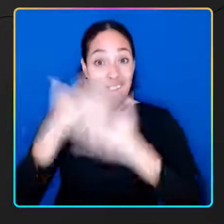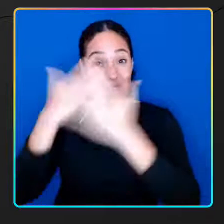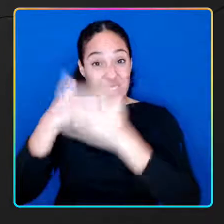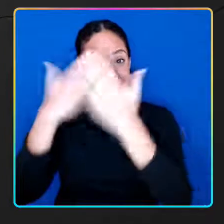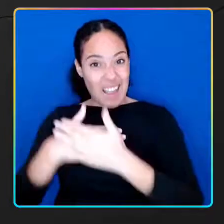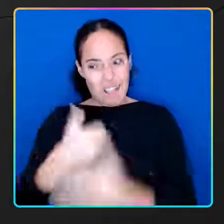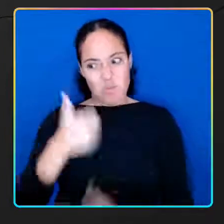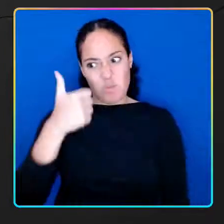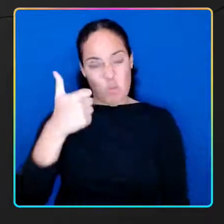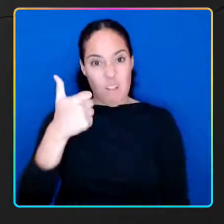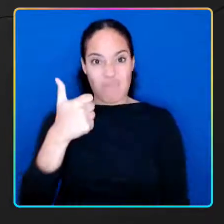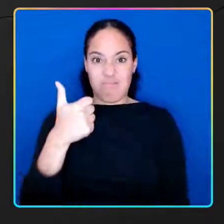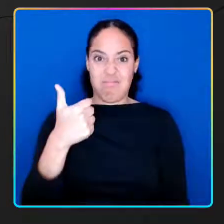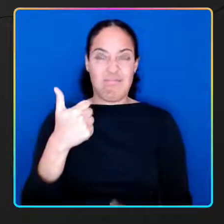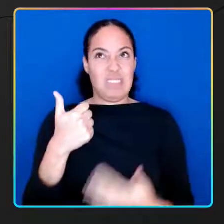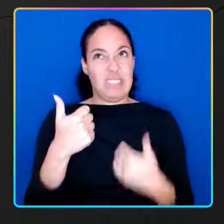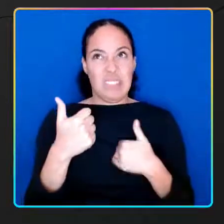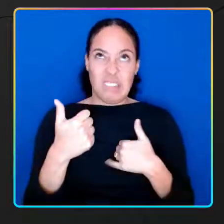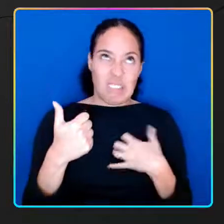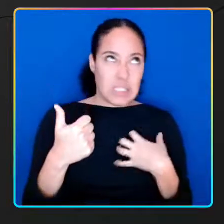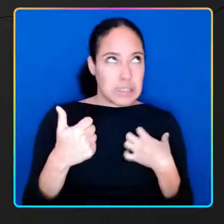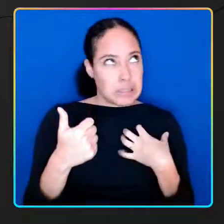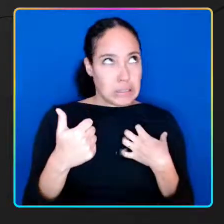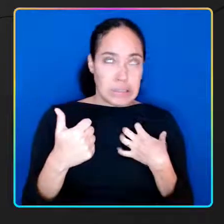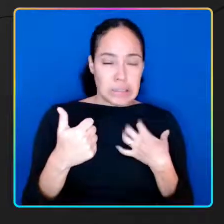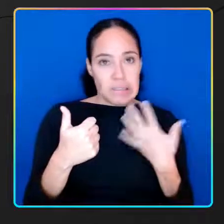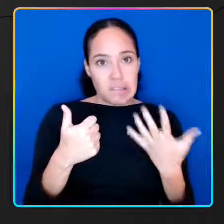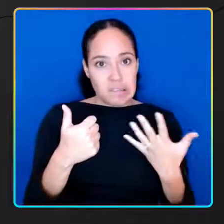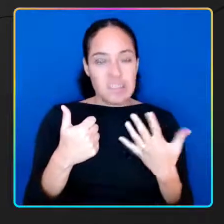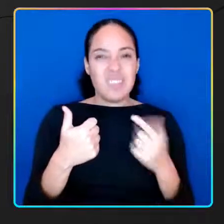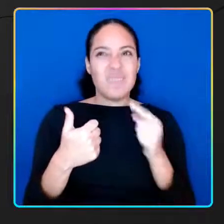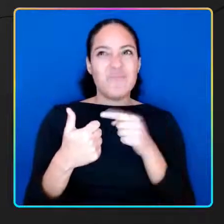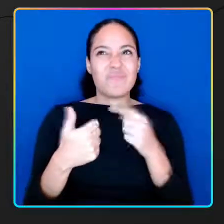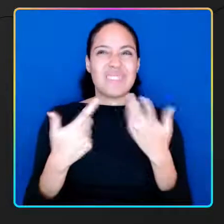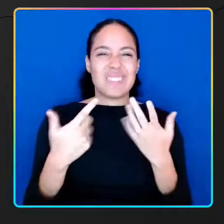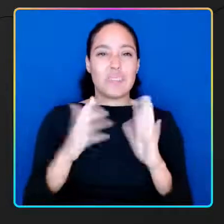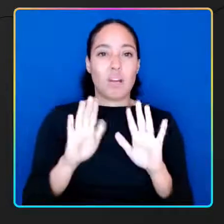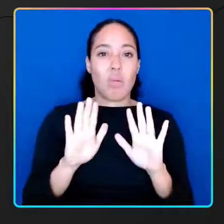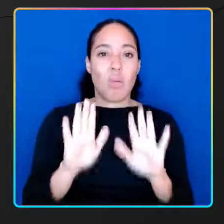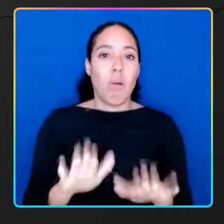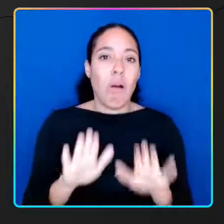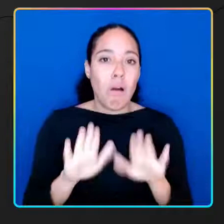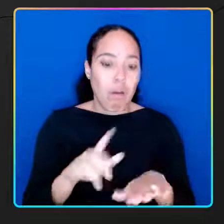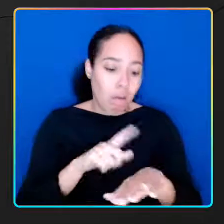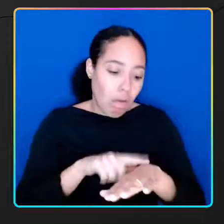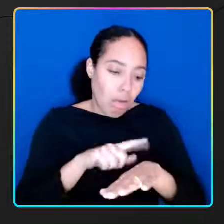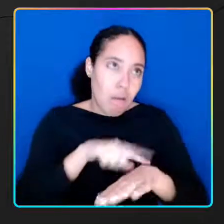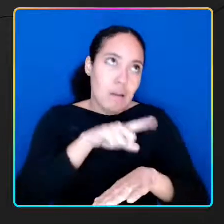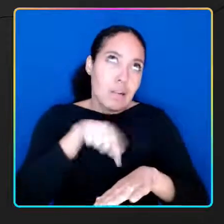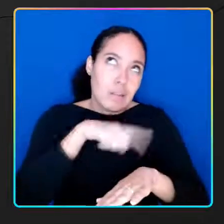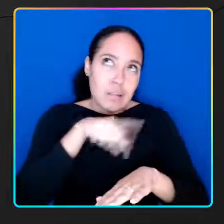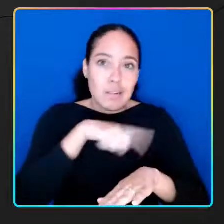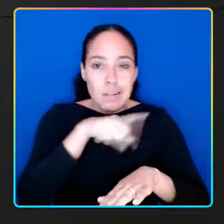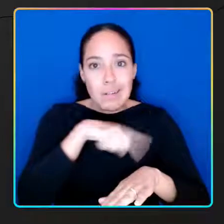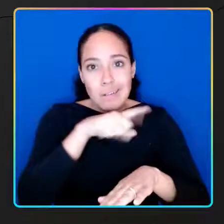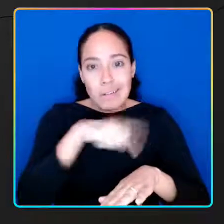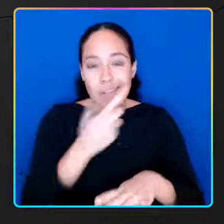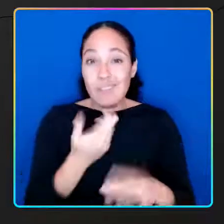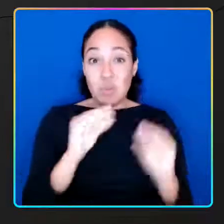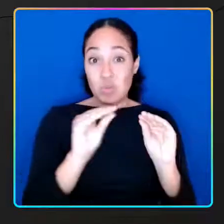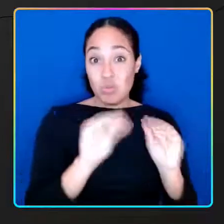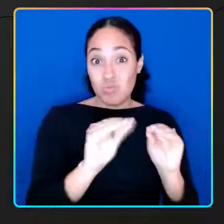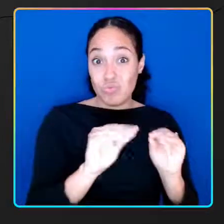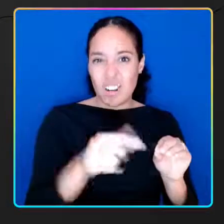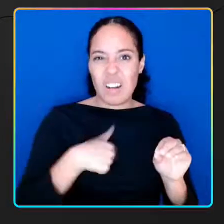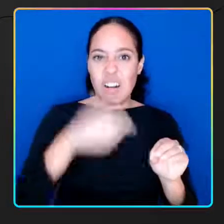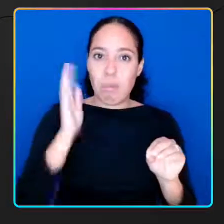thing that annoys me the most is all the waiting. You have to wait for training, and you have to wait to create an